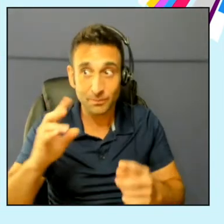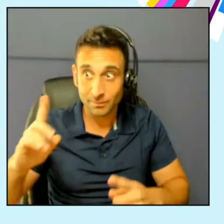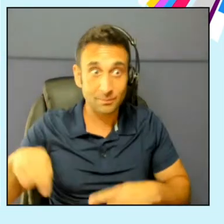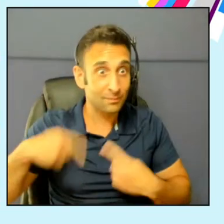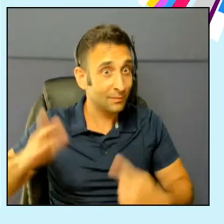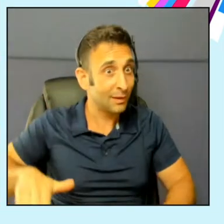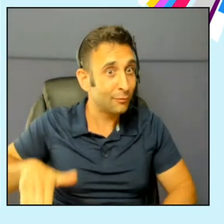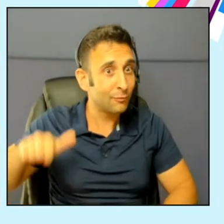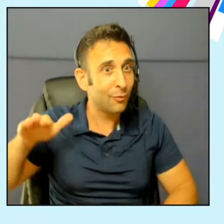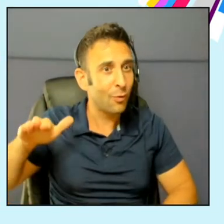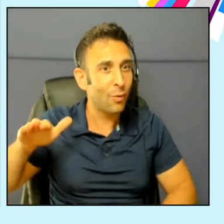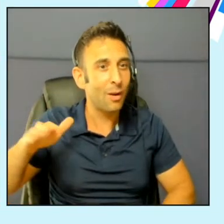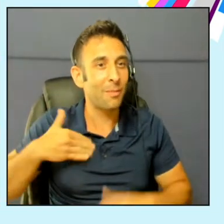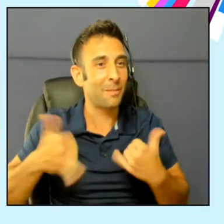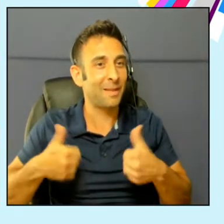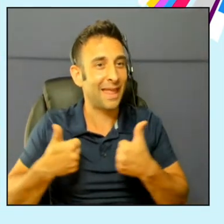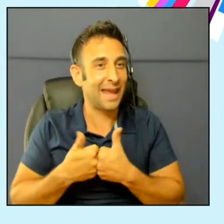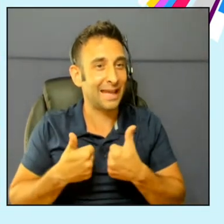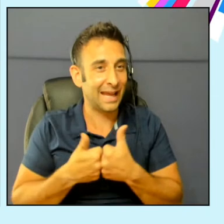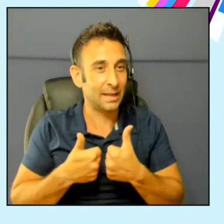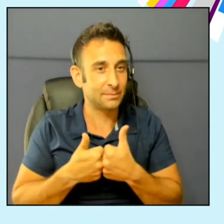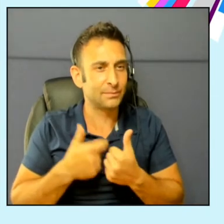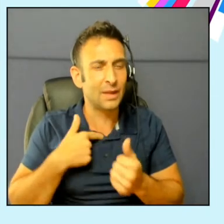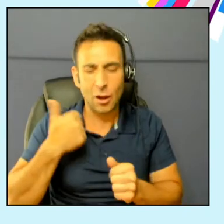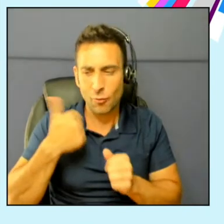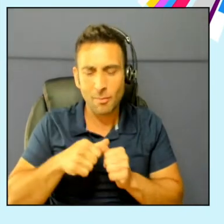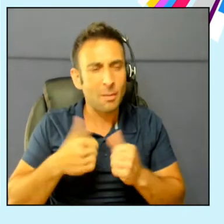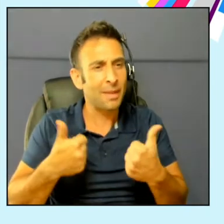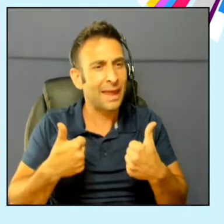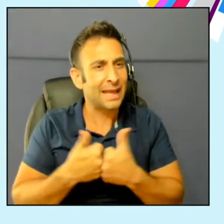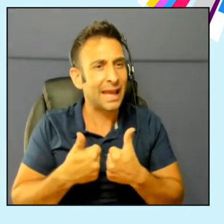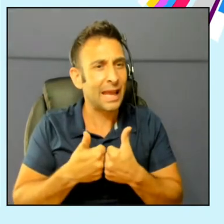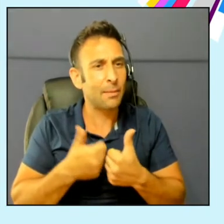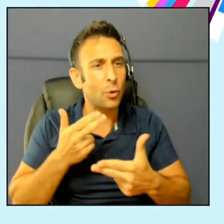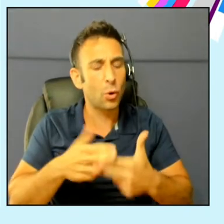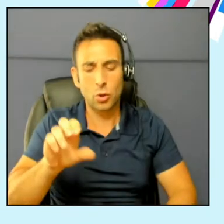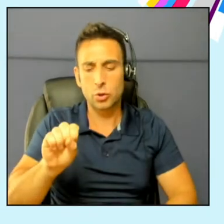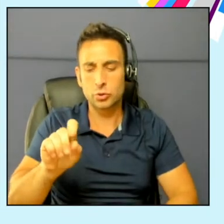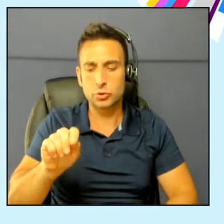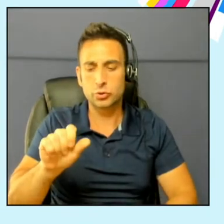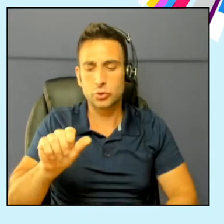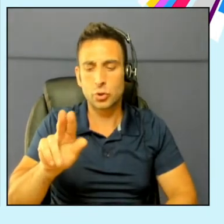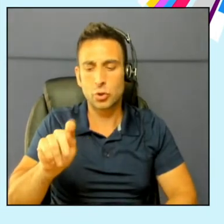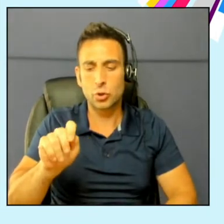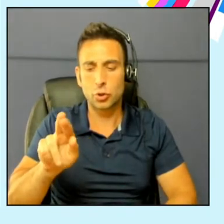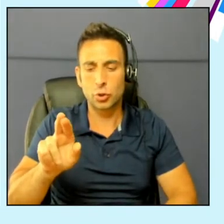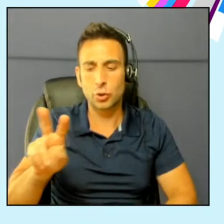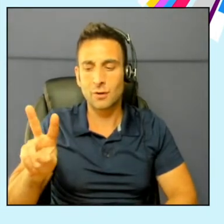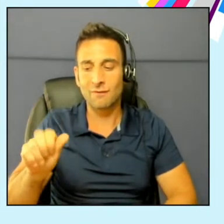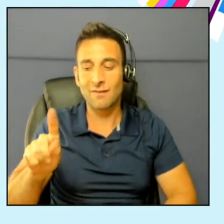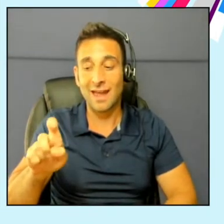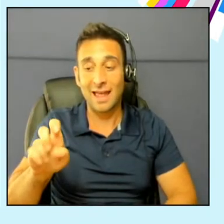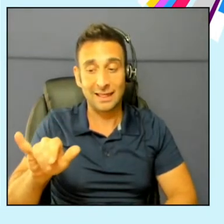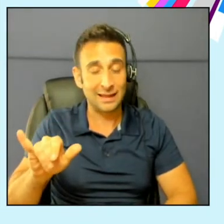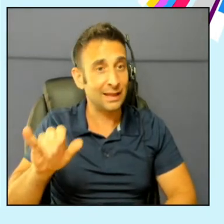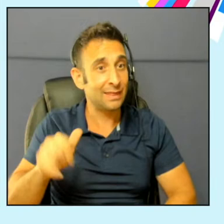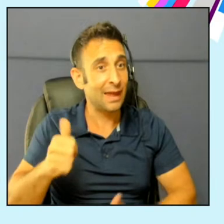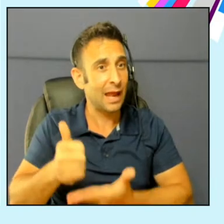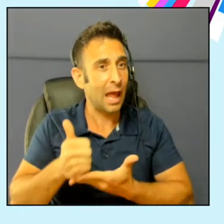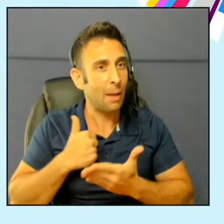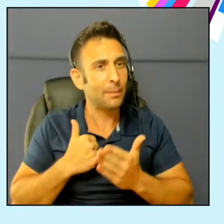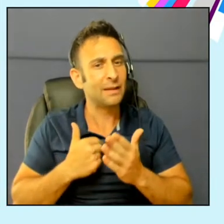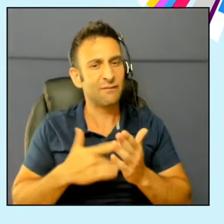I remember when I played Stardew Valley for the first time, it helped me feel comfortable both building romantic